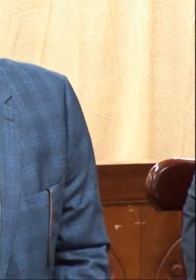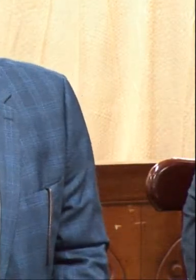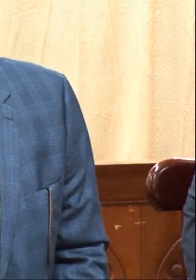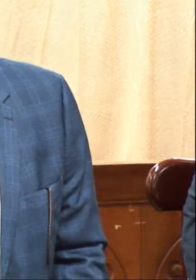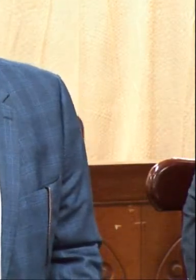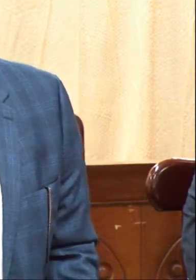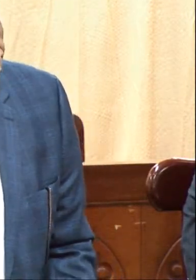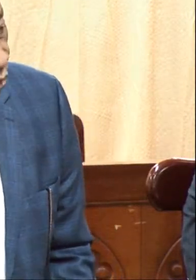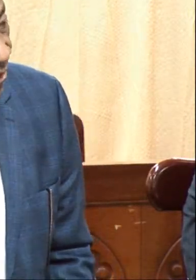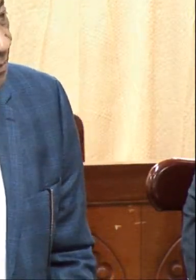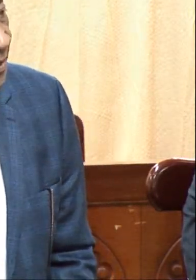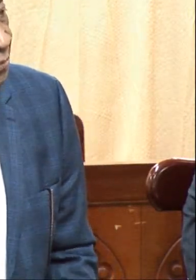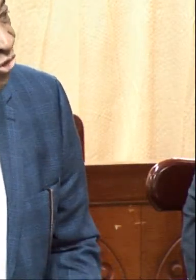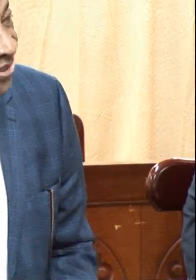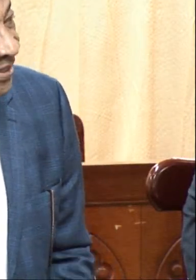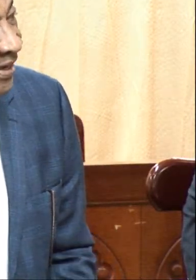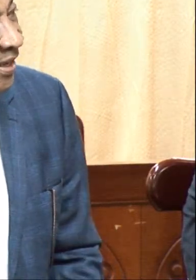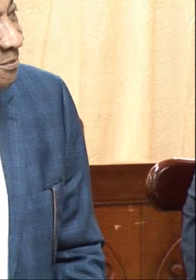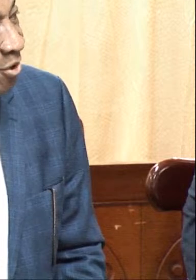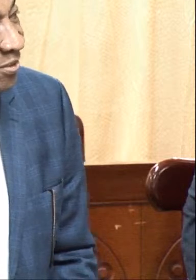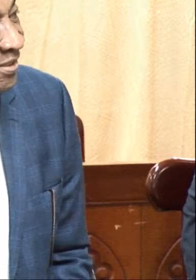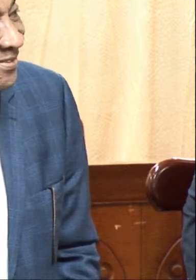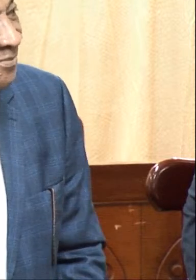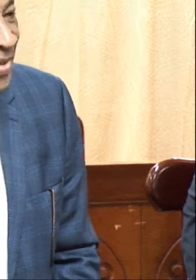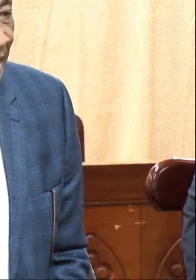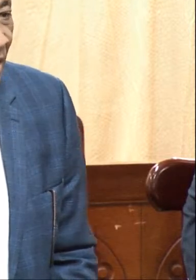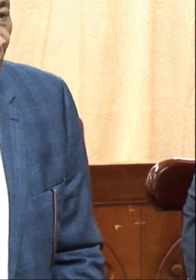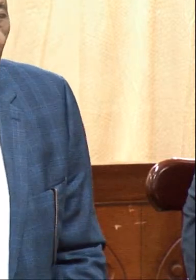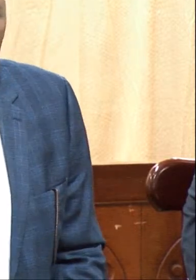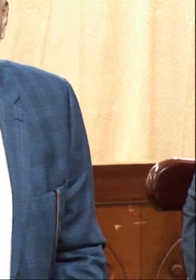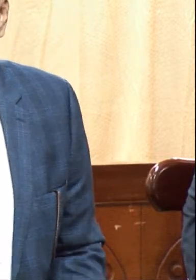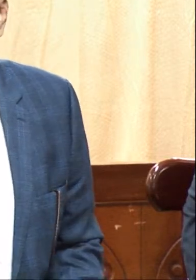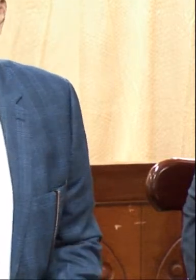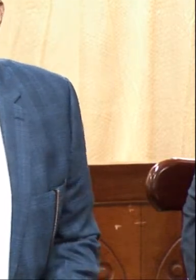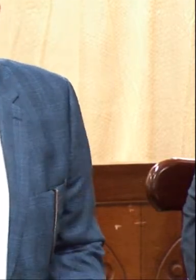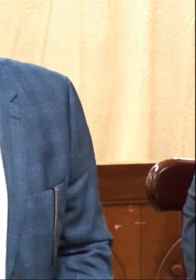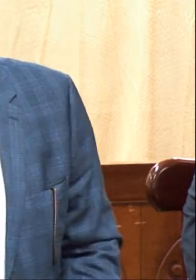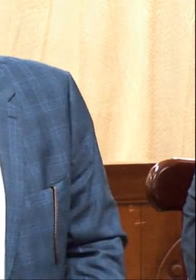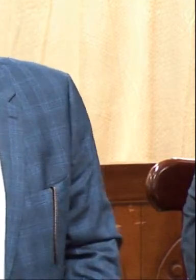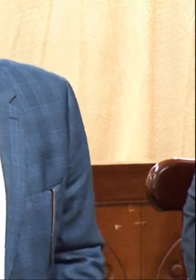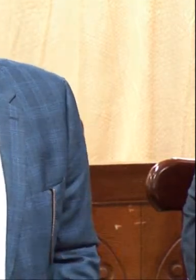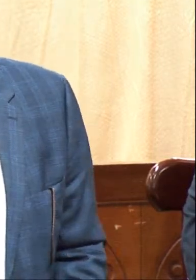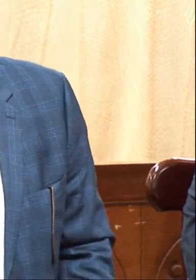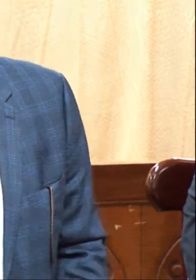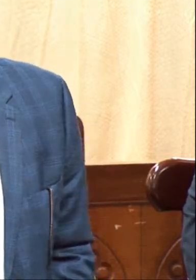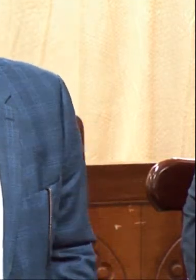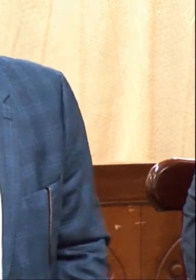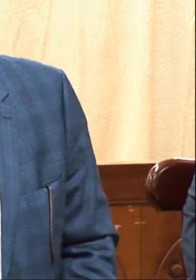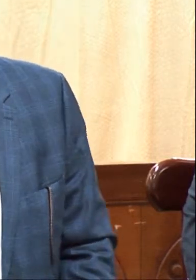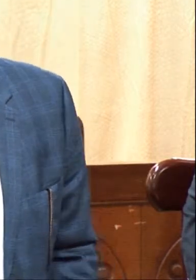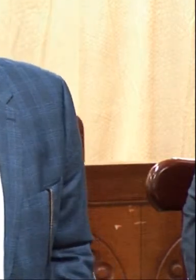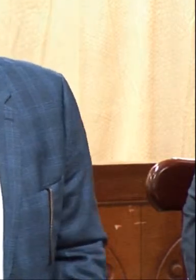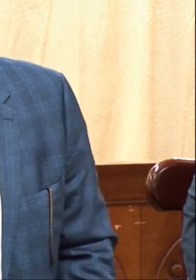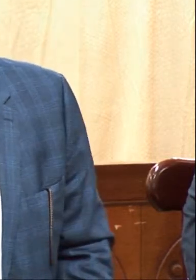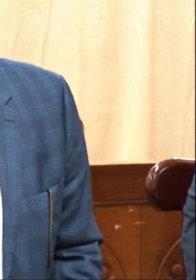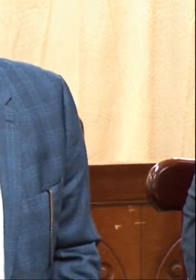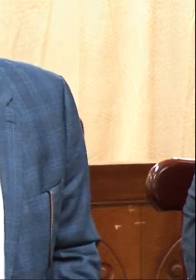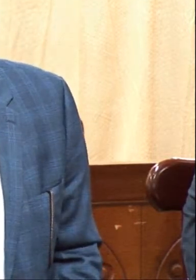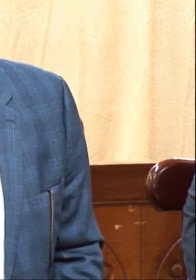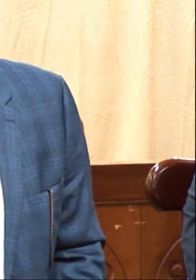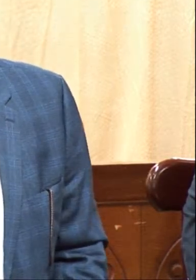how we are going to be proceeding about this debate. You don't have to tell me which head you're going to be discussing if you don't choose